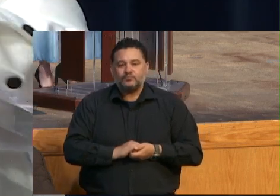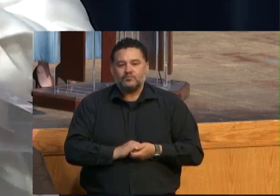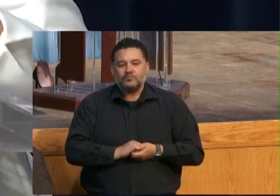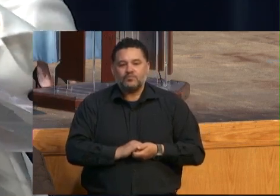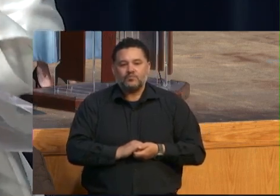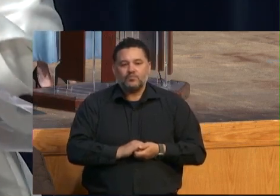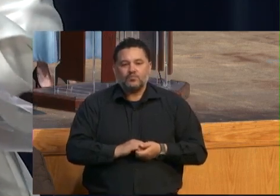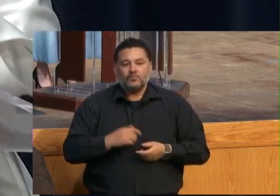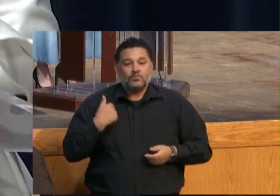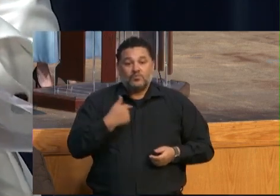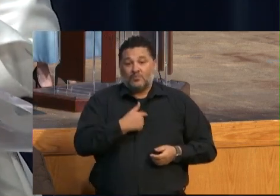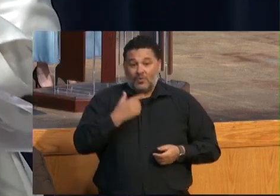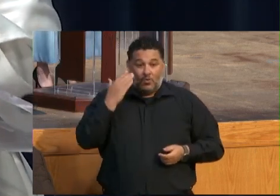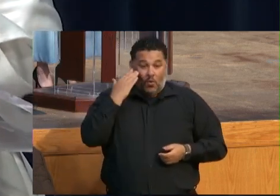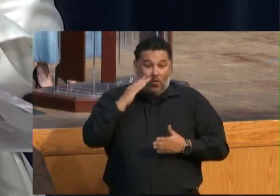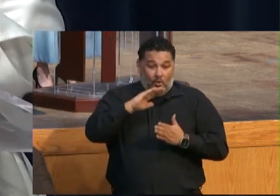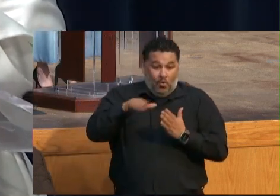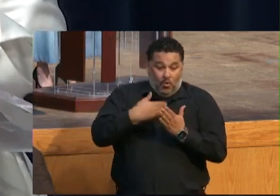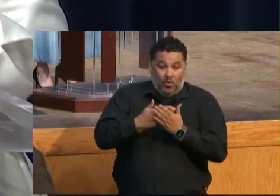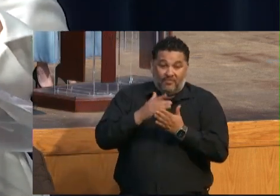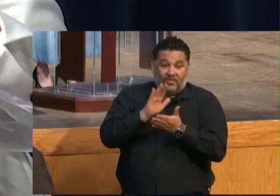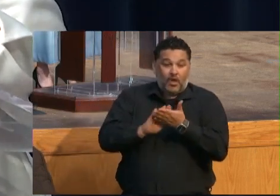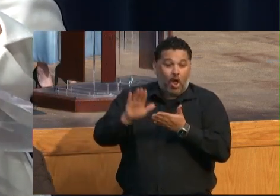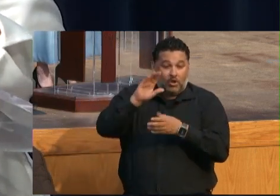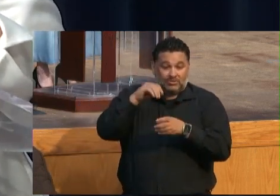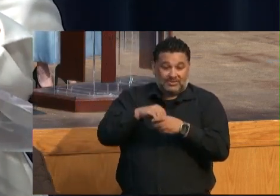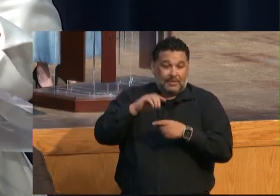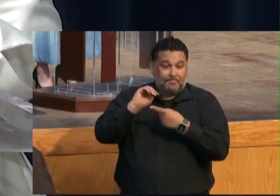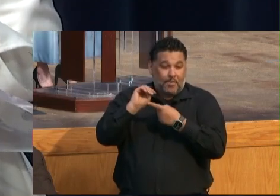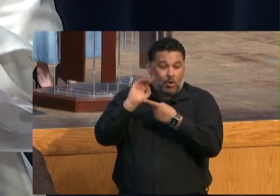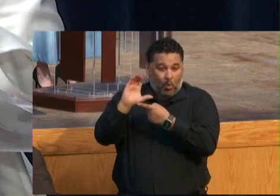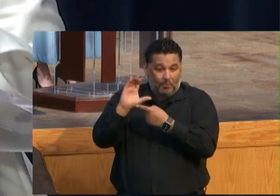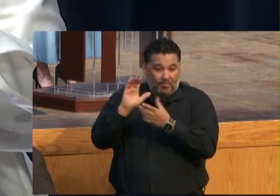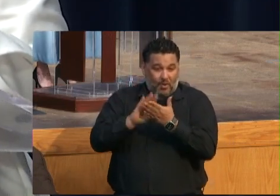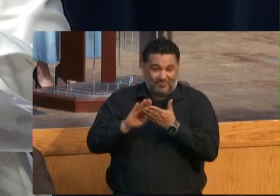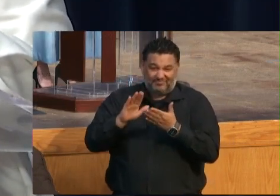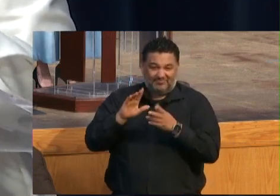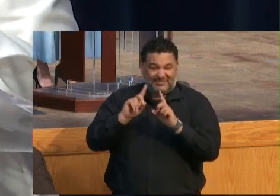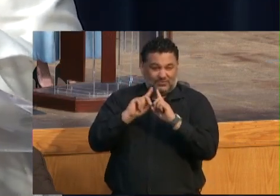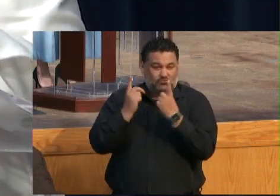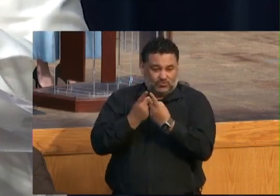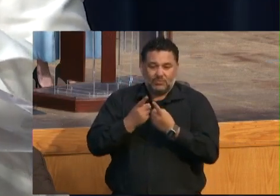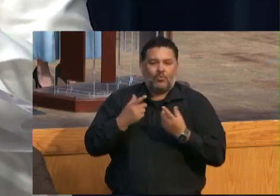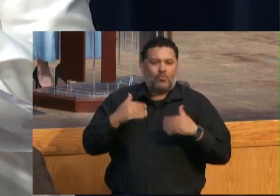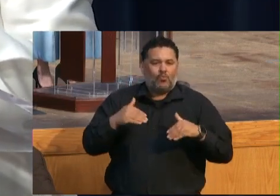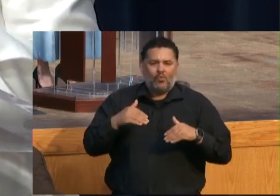all of the colleges in Maricopa truly are underfunded.